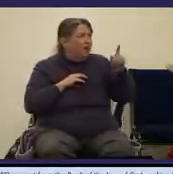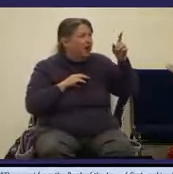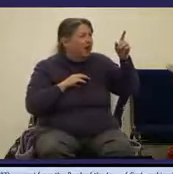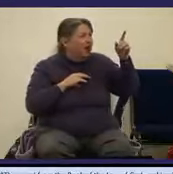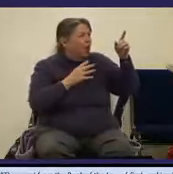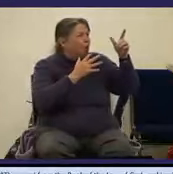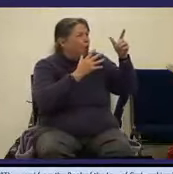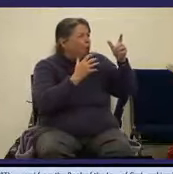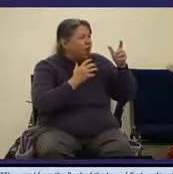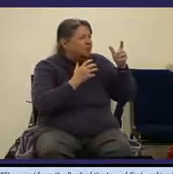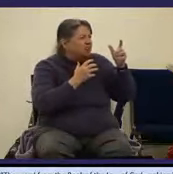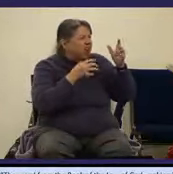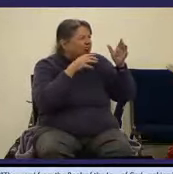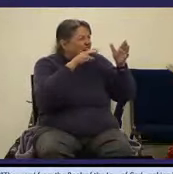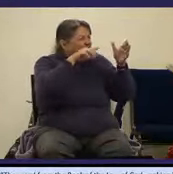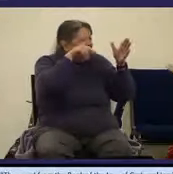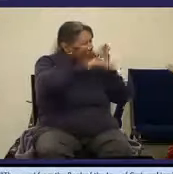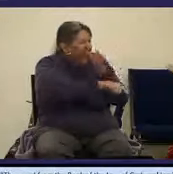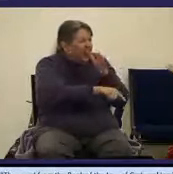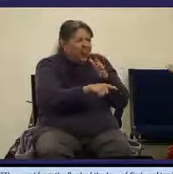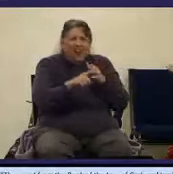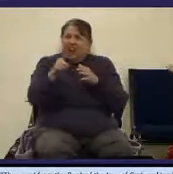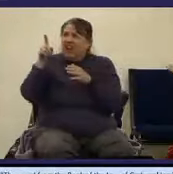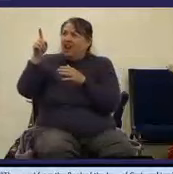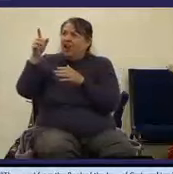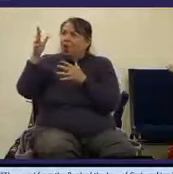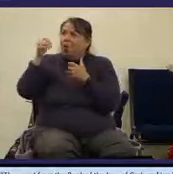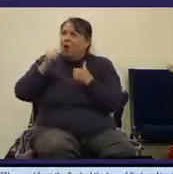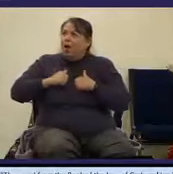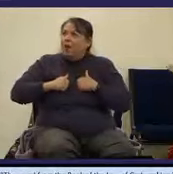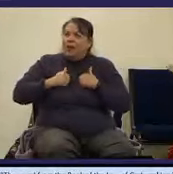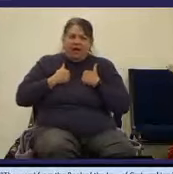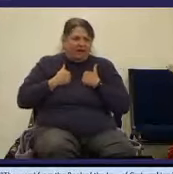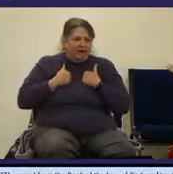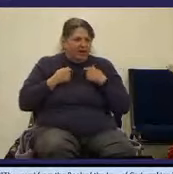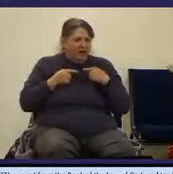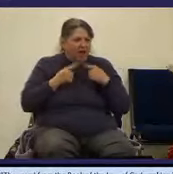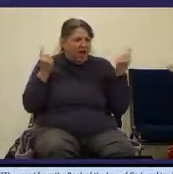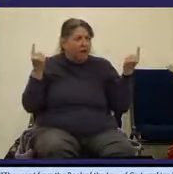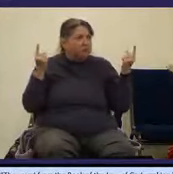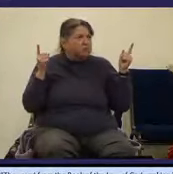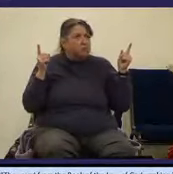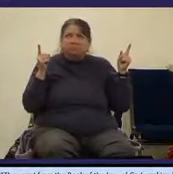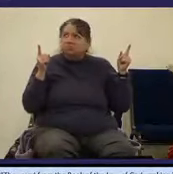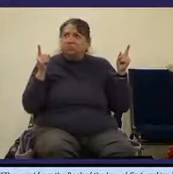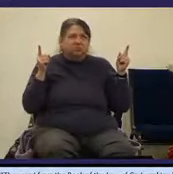The joy of the Lord is your strength.